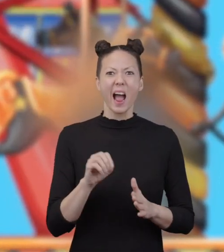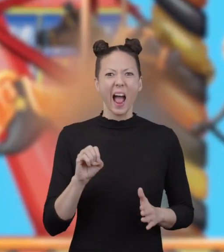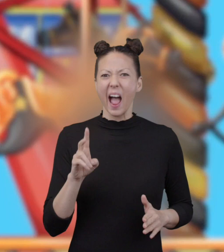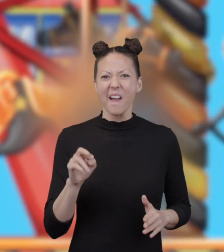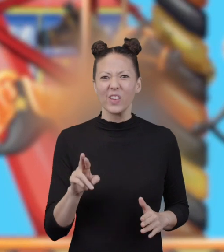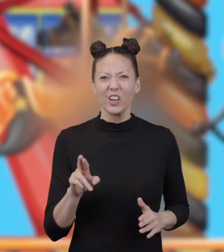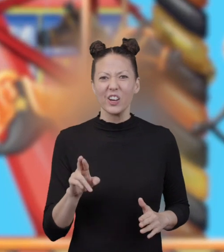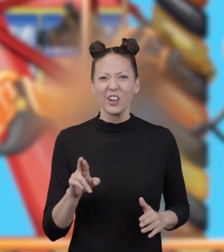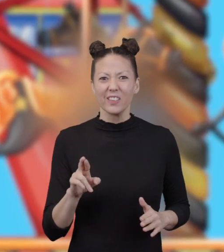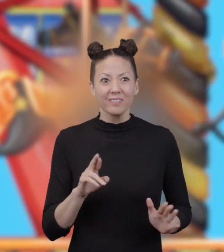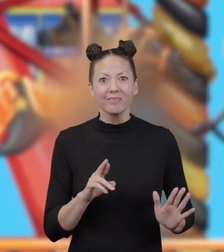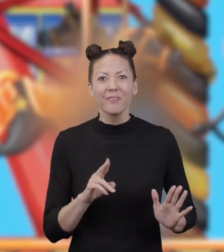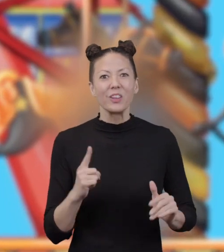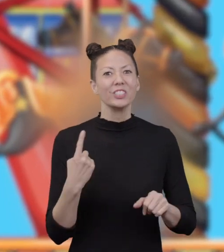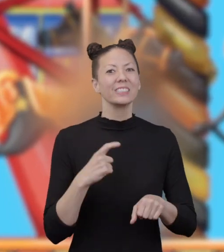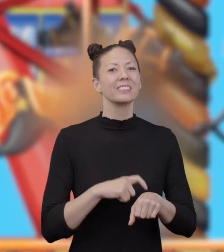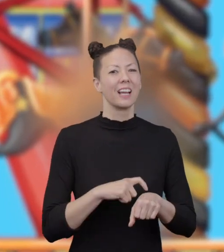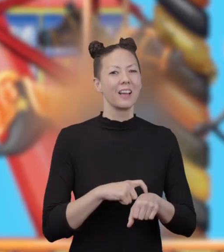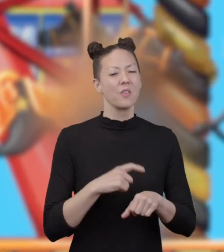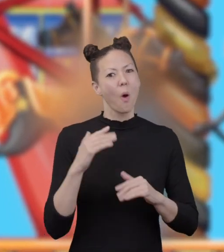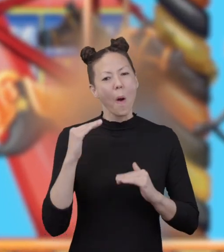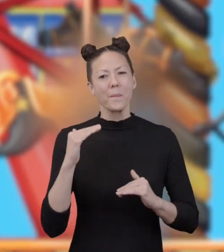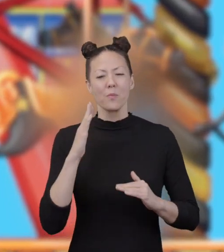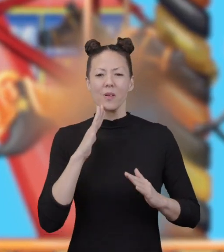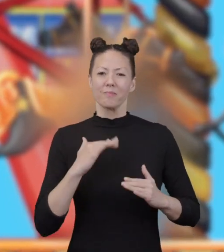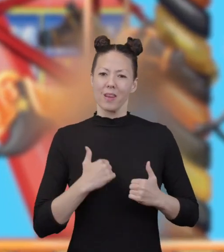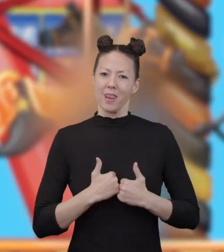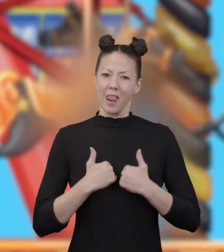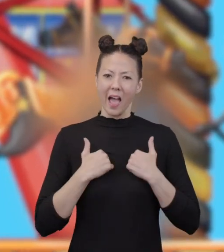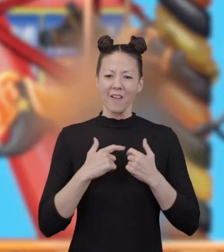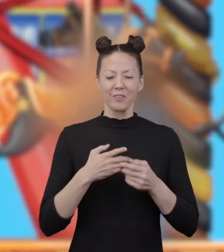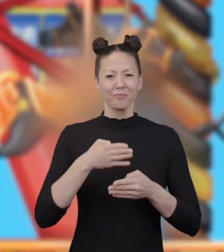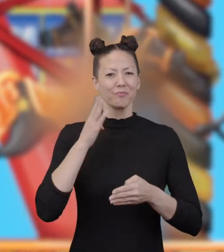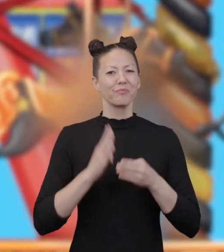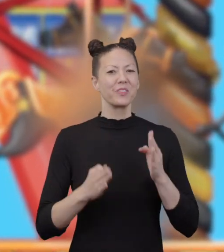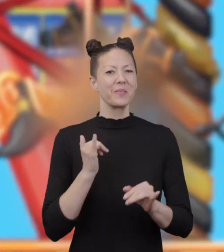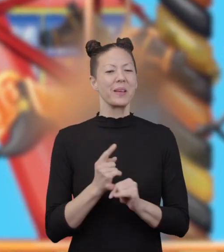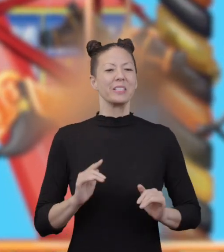ride ever. She just hoped she was alive at the end of it.